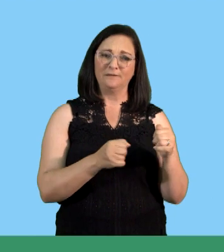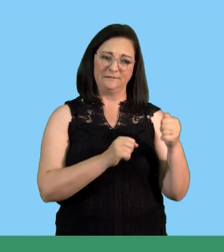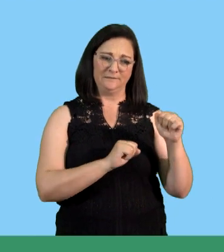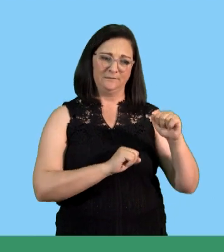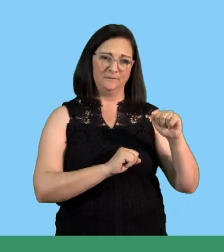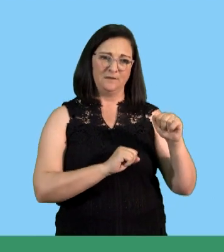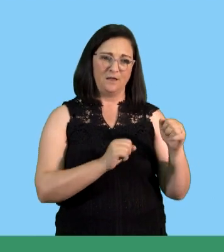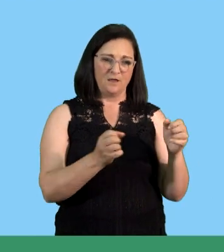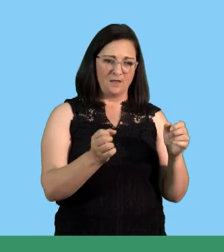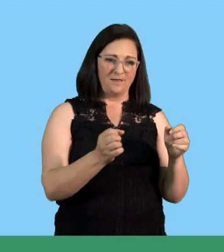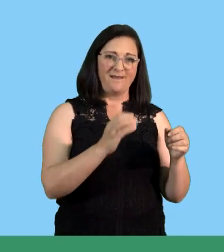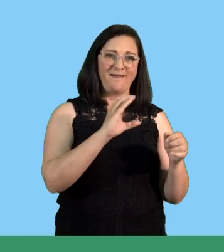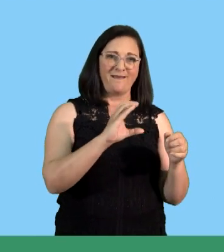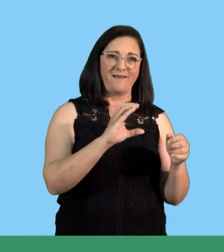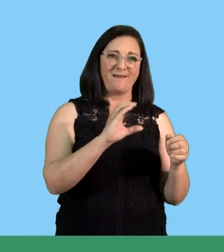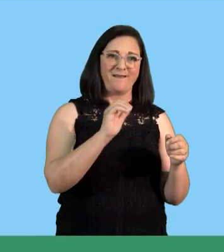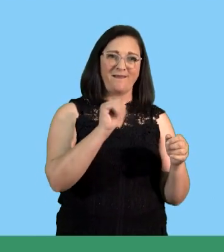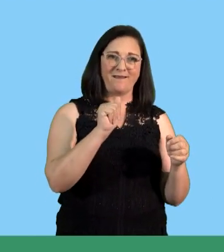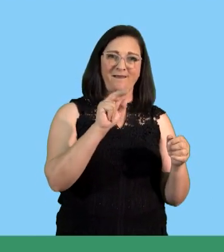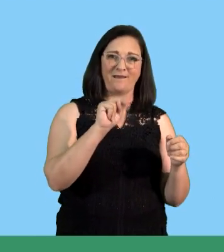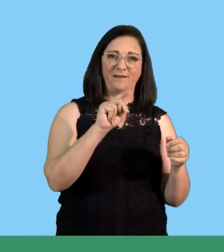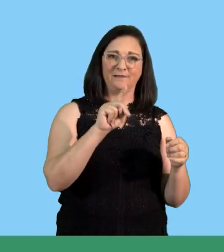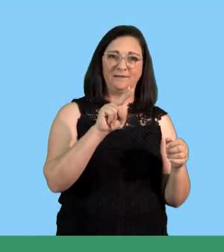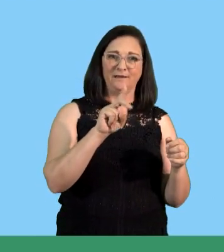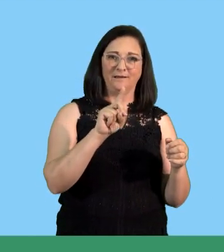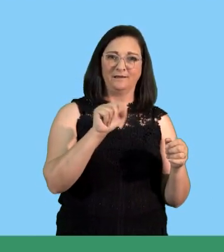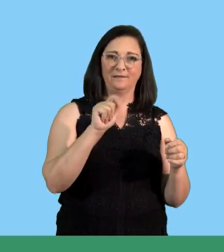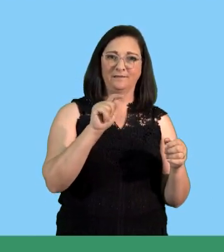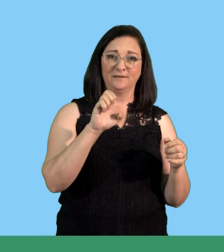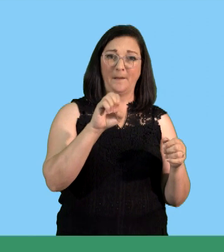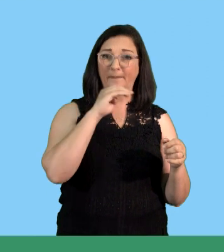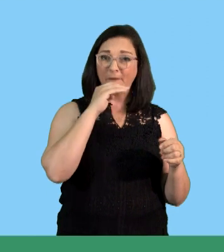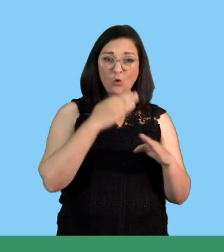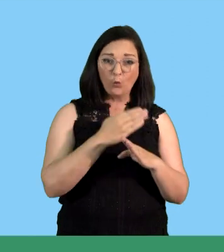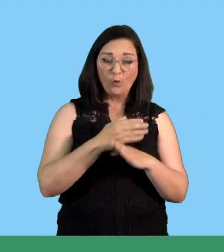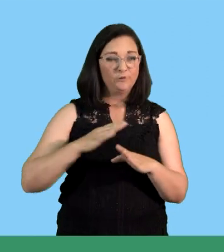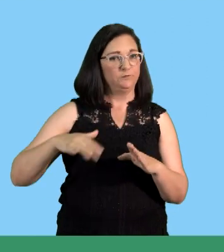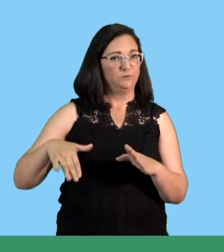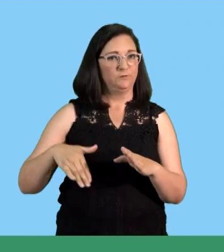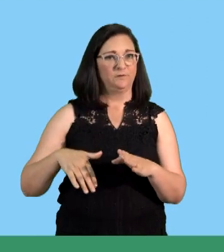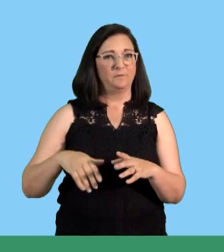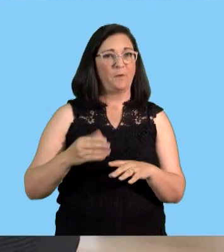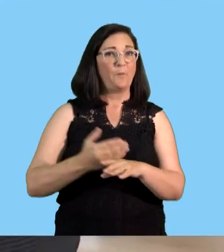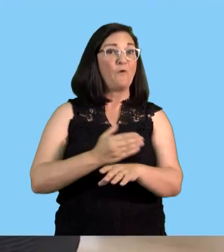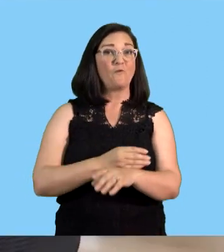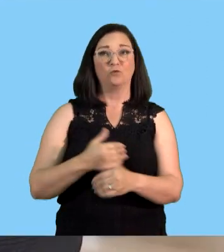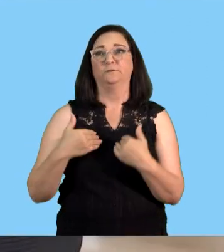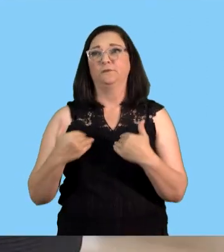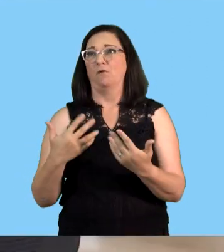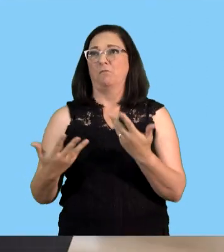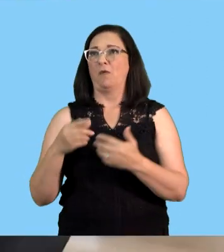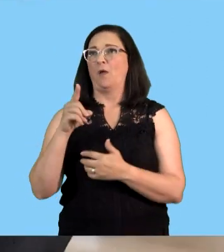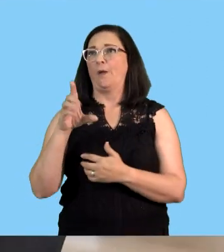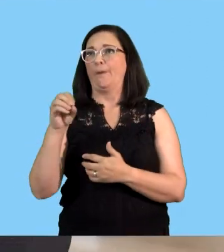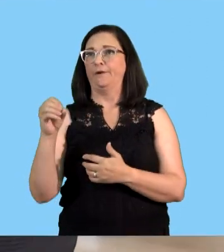They are not yet employees. So we're compiling a short list of potential candidates. Remember, we started off with 100 CVs. So now we've